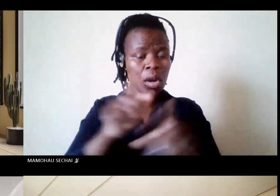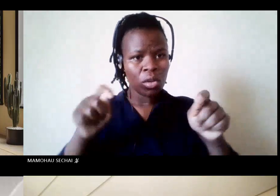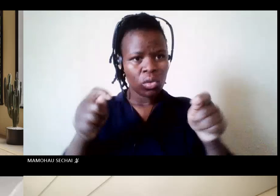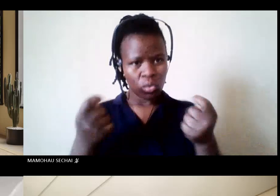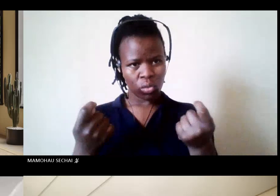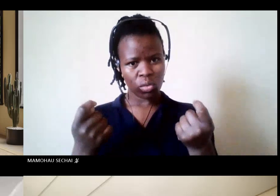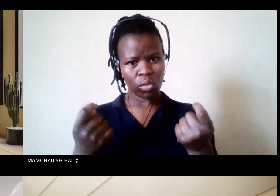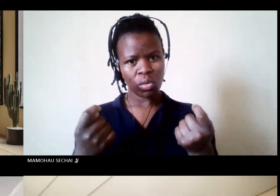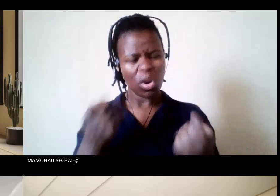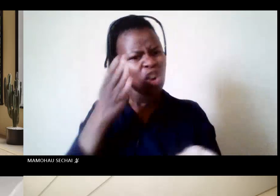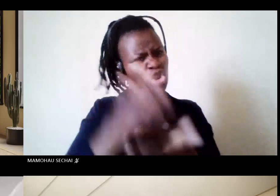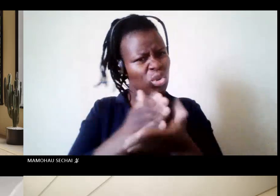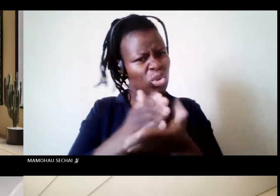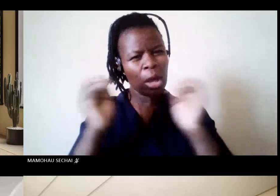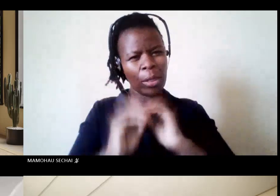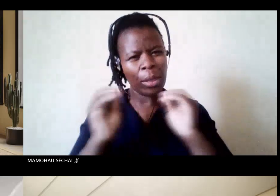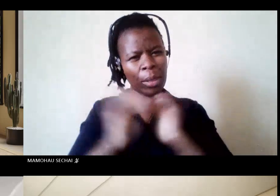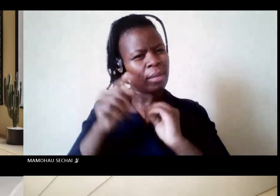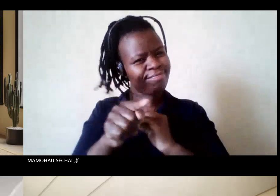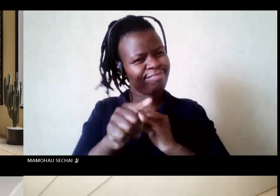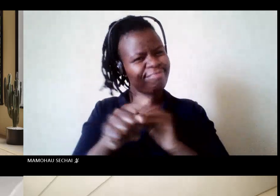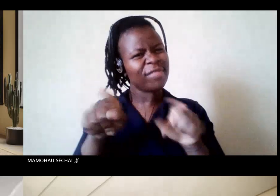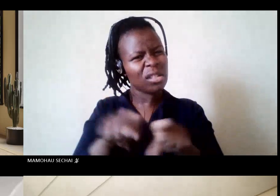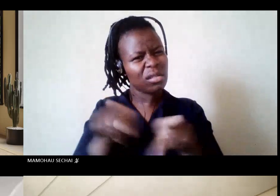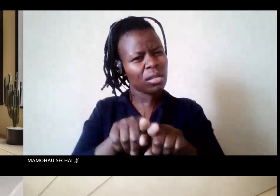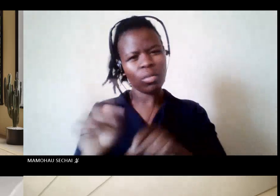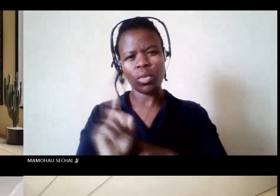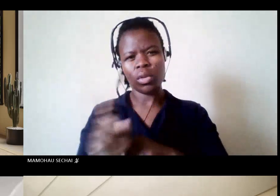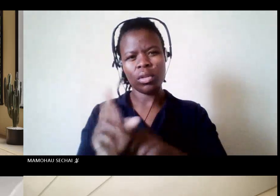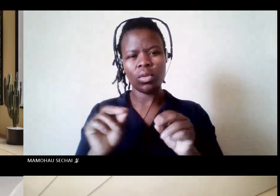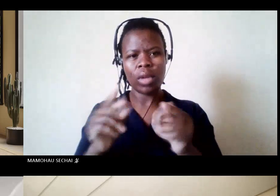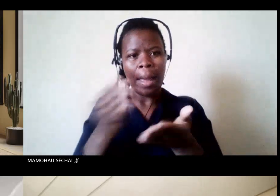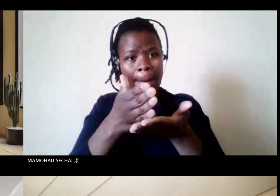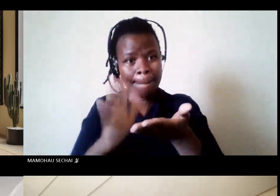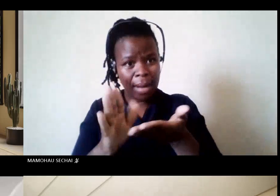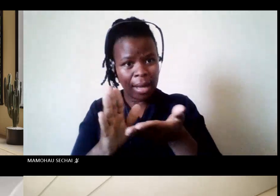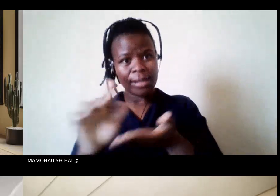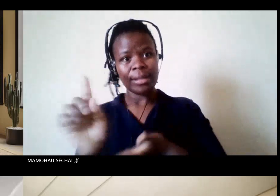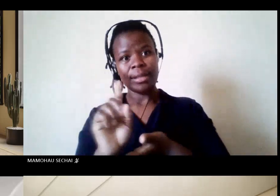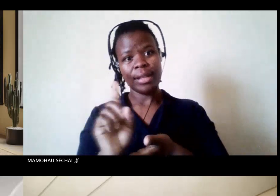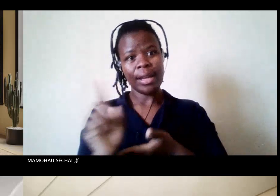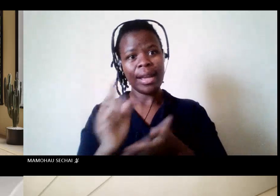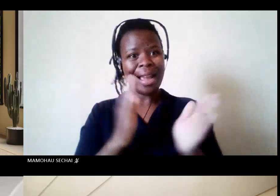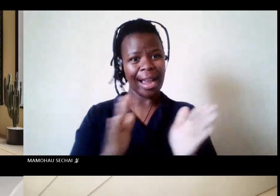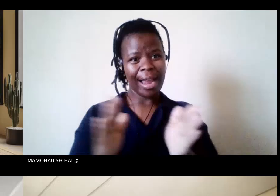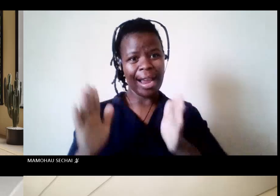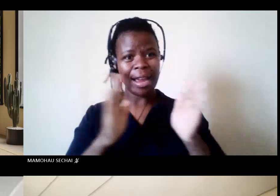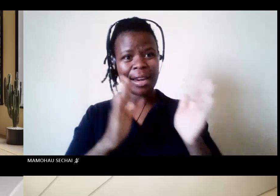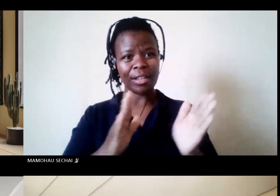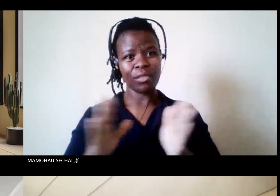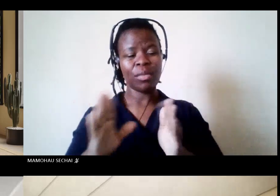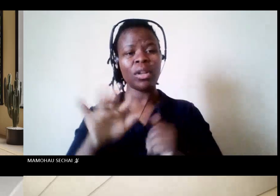not sure whether this was also part of the arrangement that was catered for when